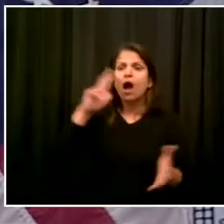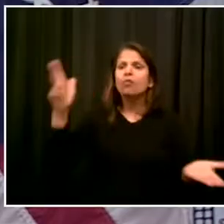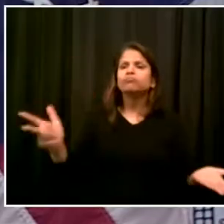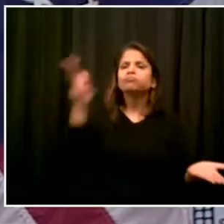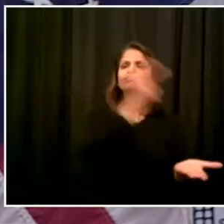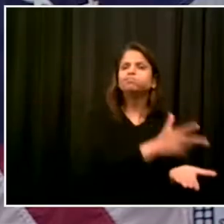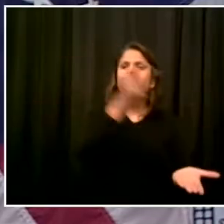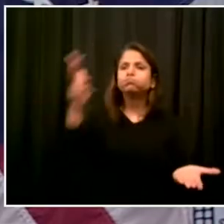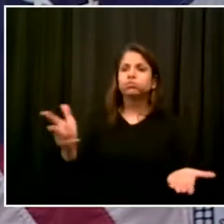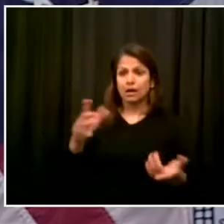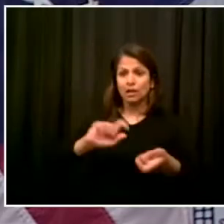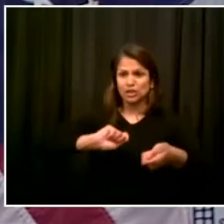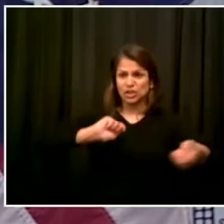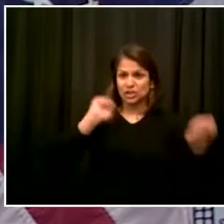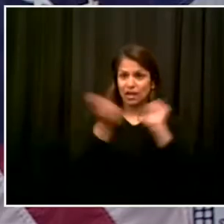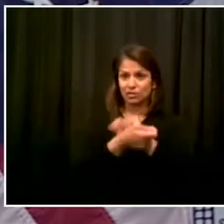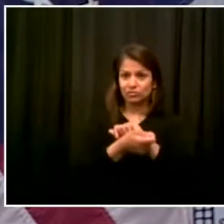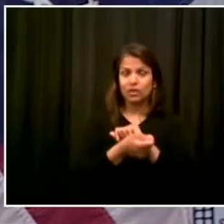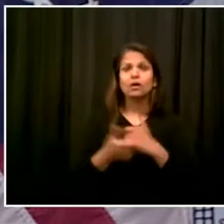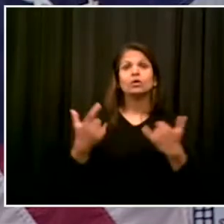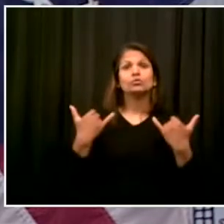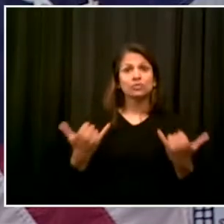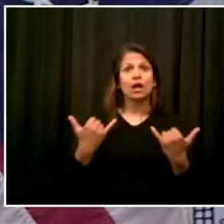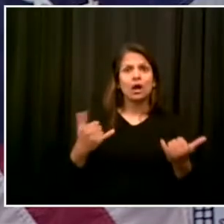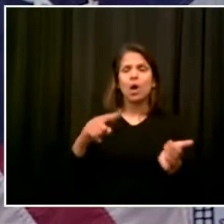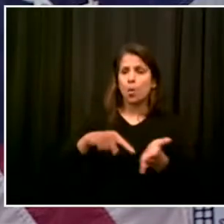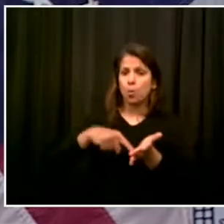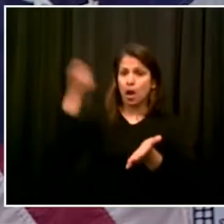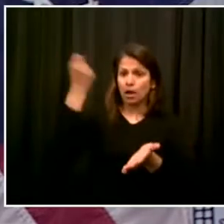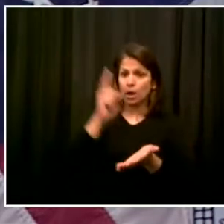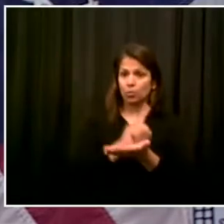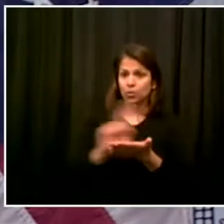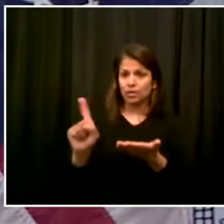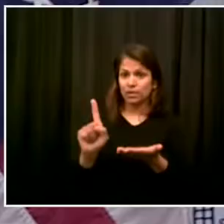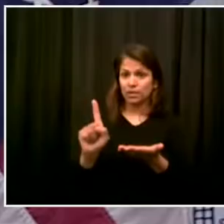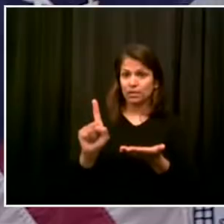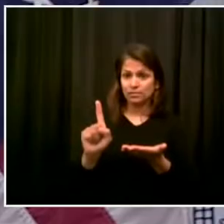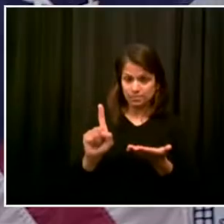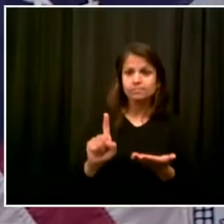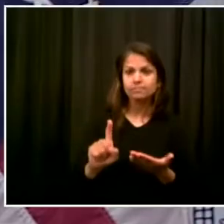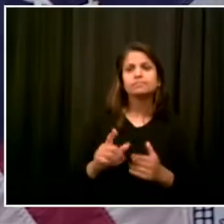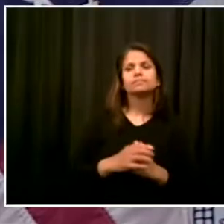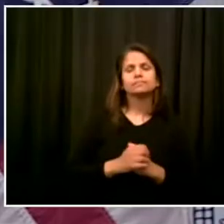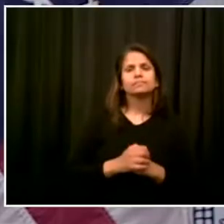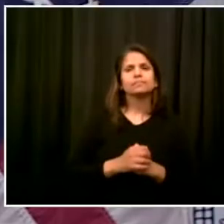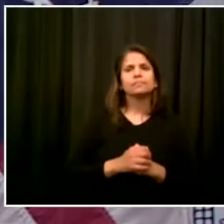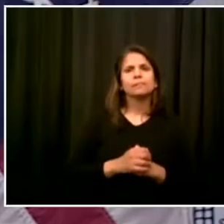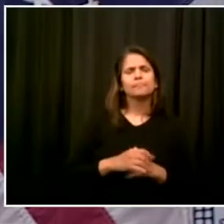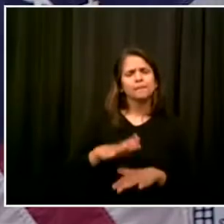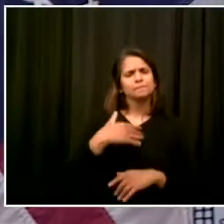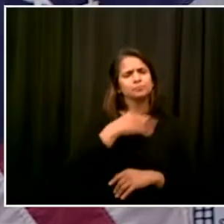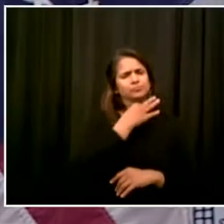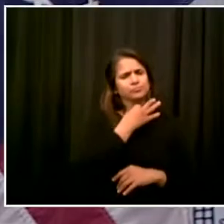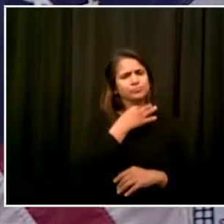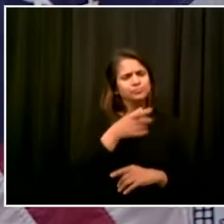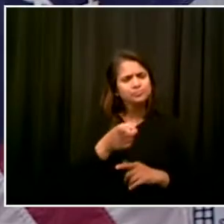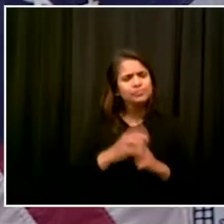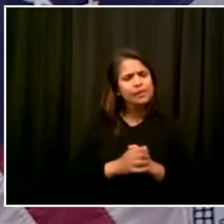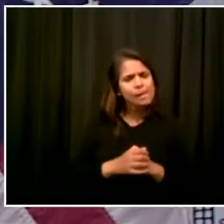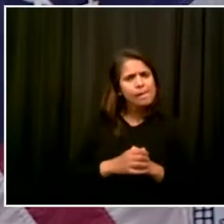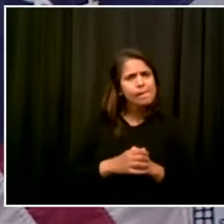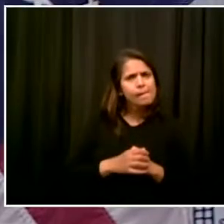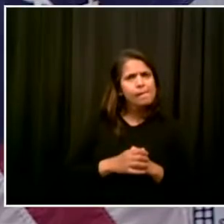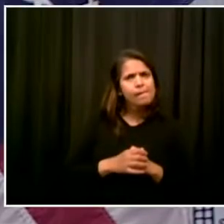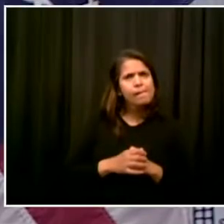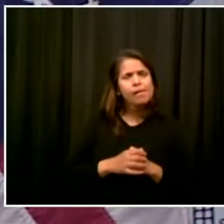less about the car and more about transit, why would you do something to make it easier and more convenient and indeed cheaper to own